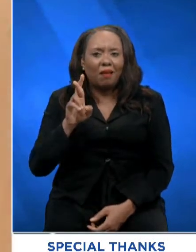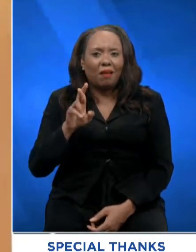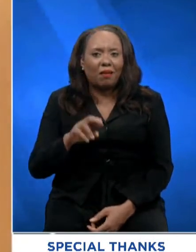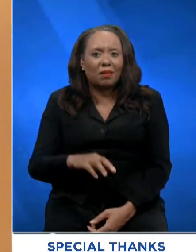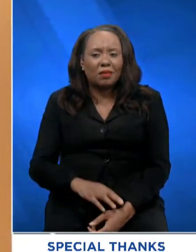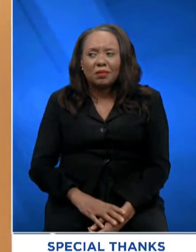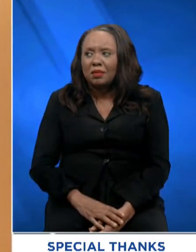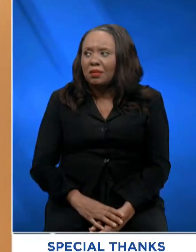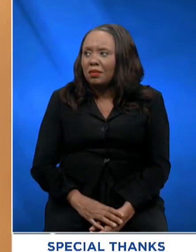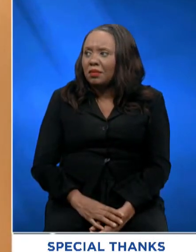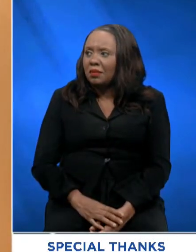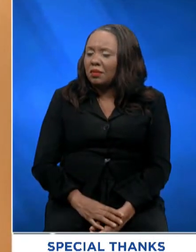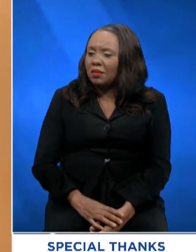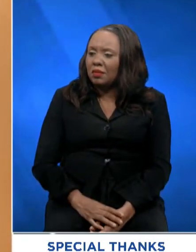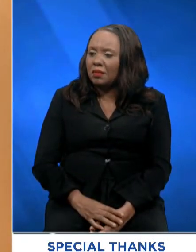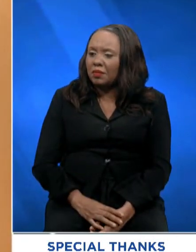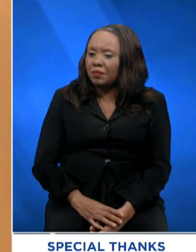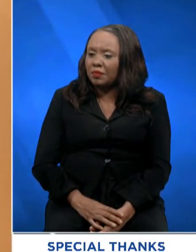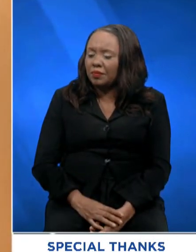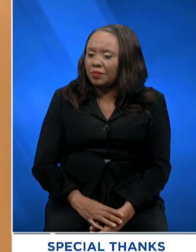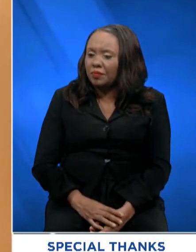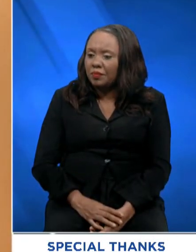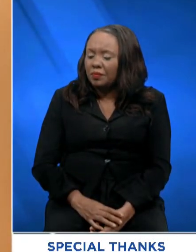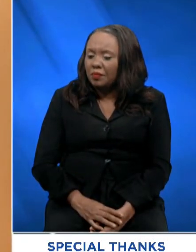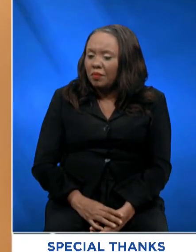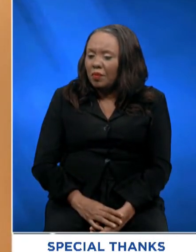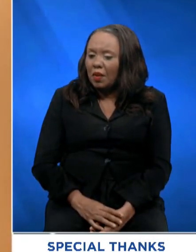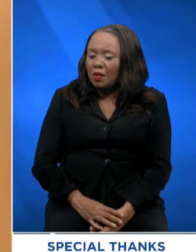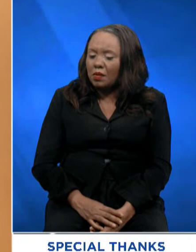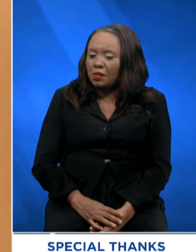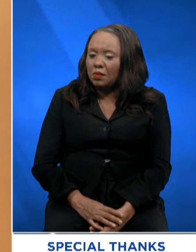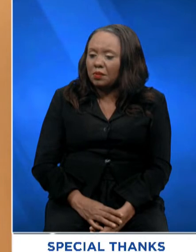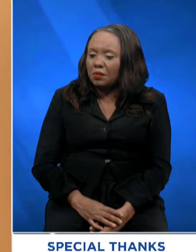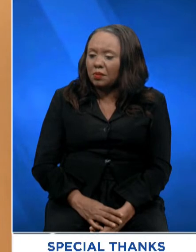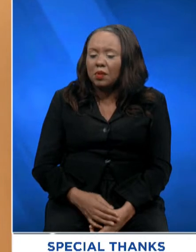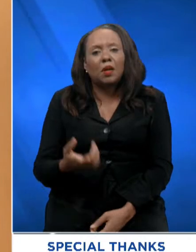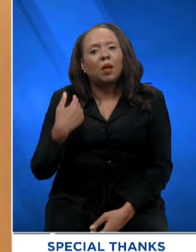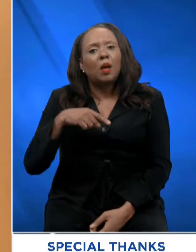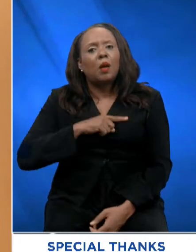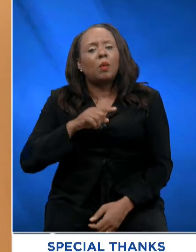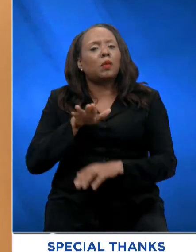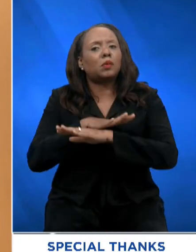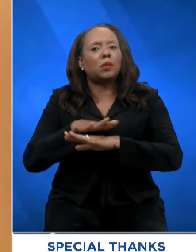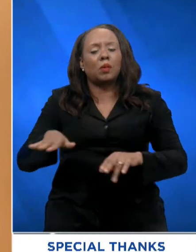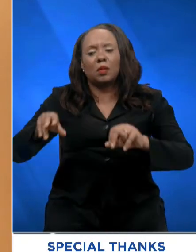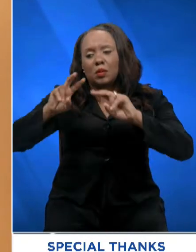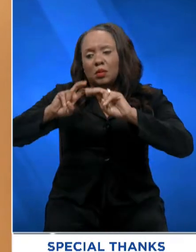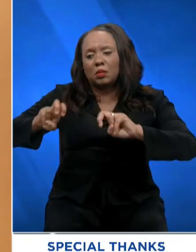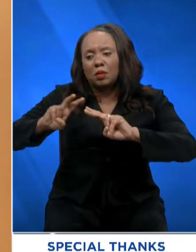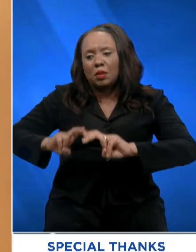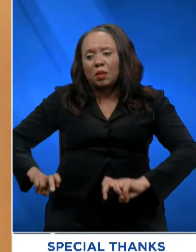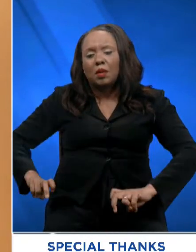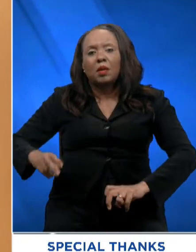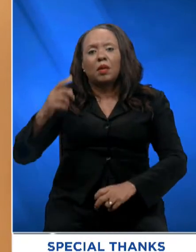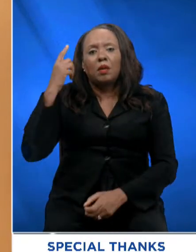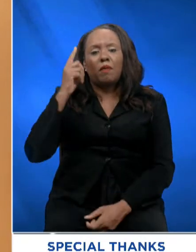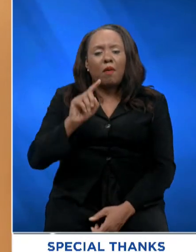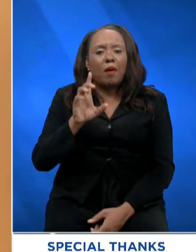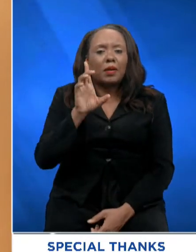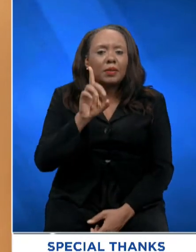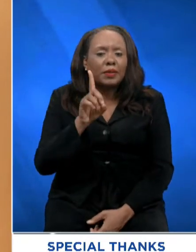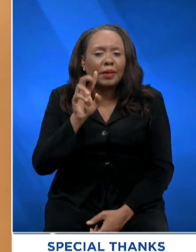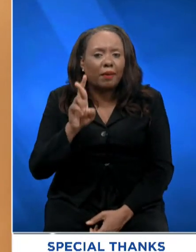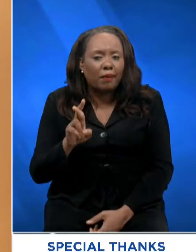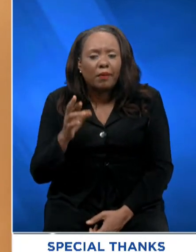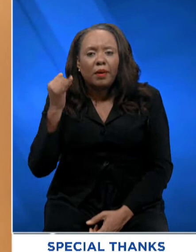So we don't actually start screening for diabetic retinopathy in a patient who is pre-diabetic.